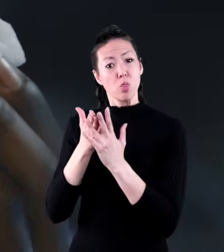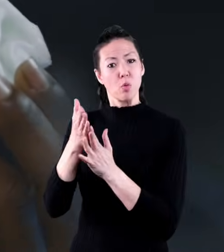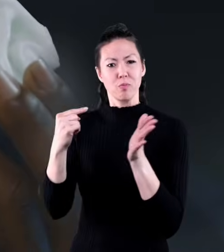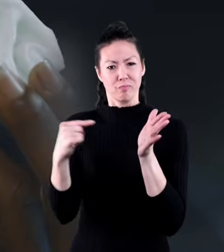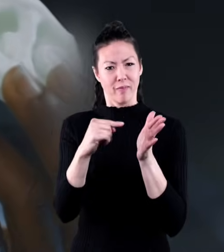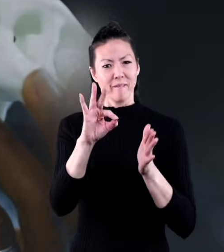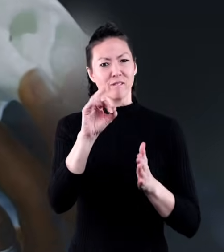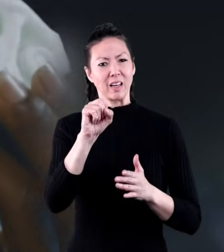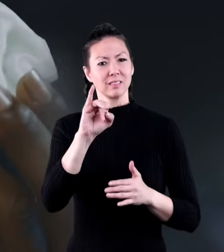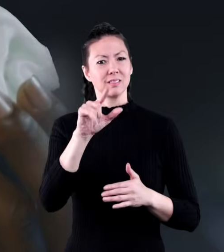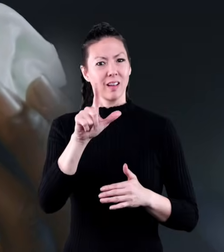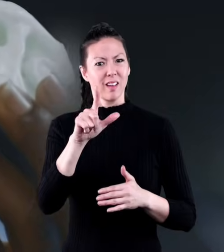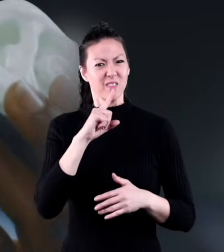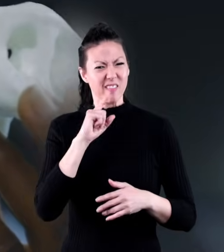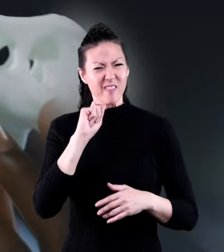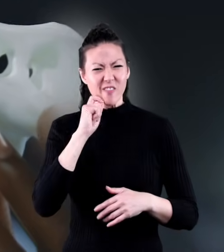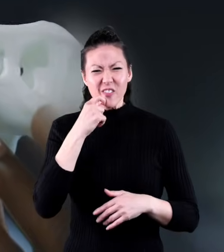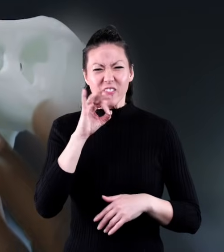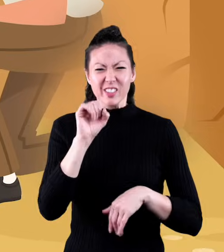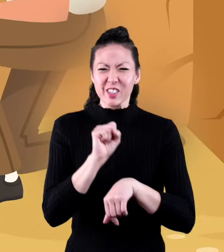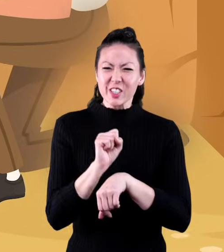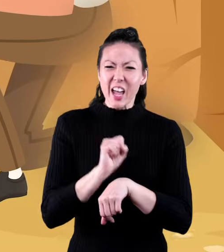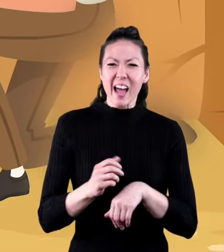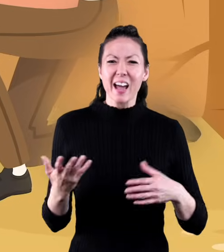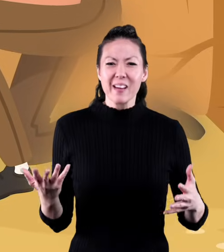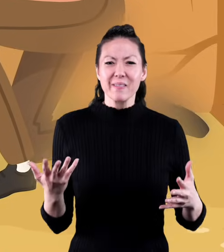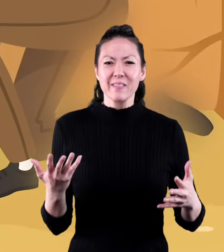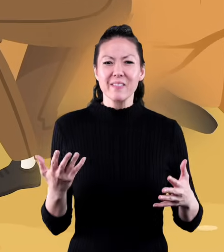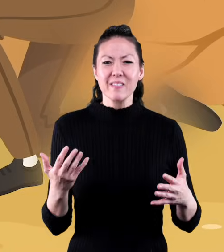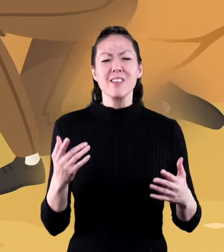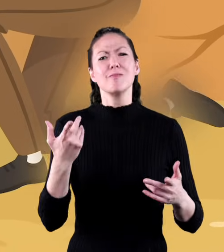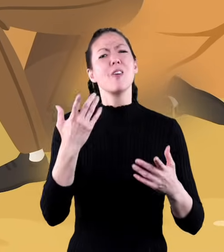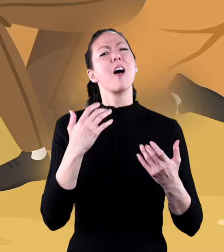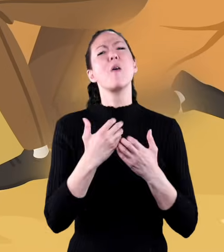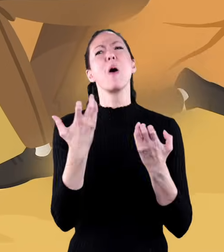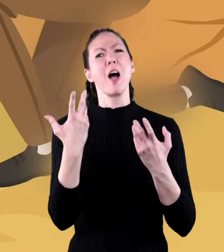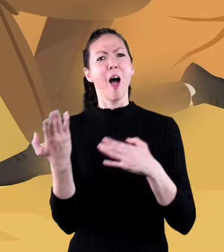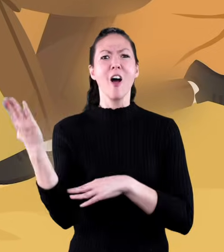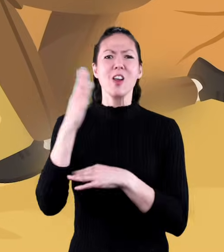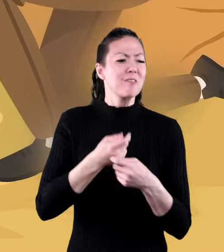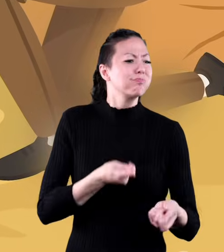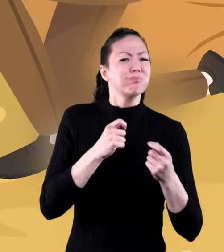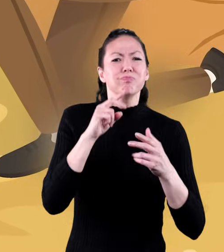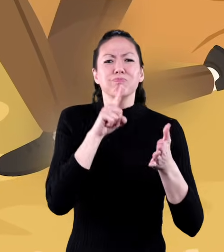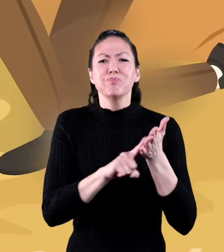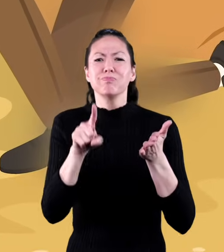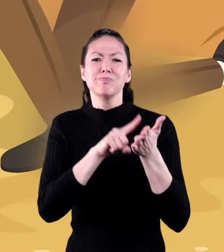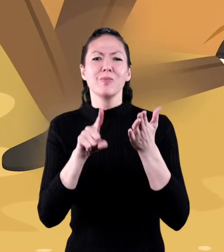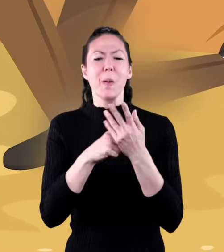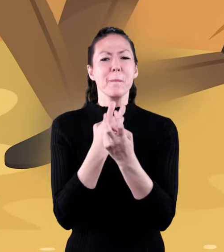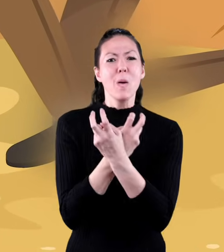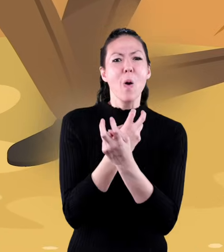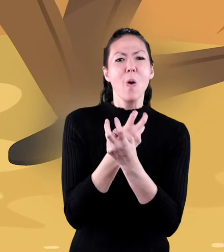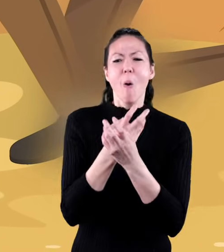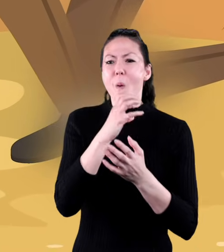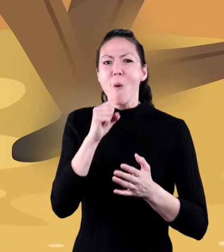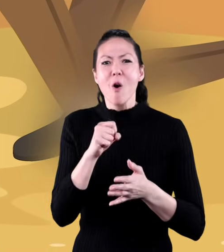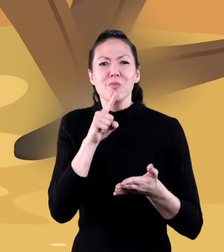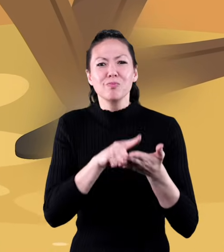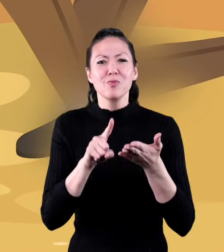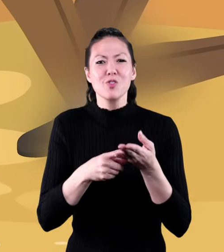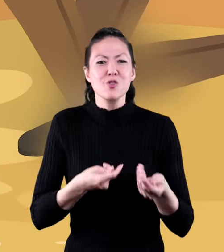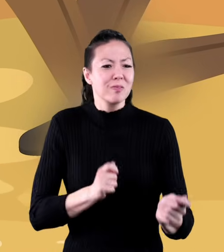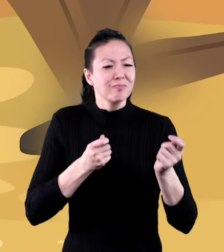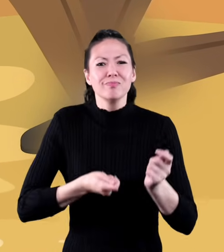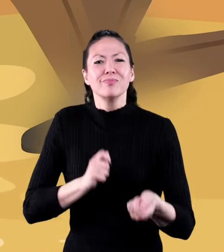remains. Now there's a cool job! How'd you like to spend your day looking for bones and old remains and then